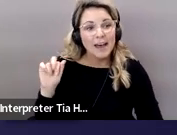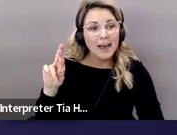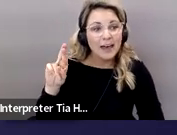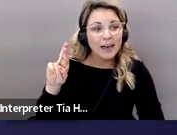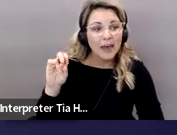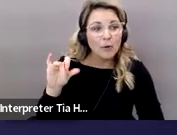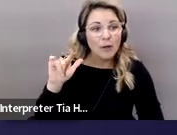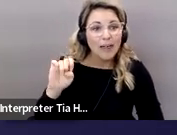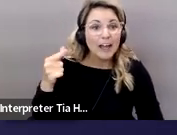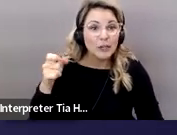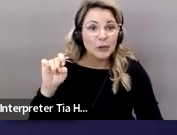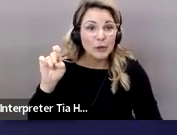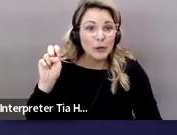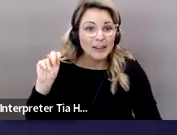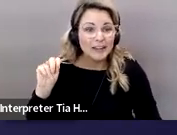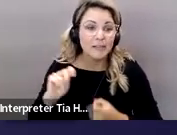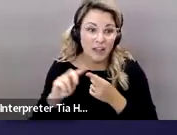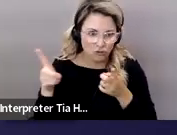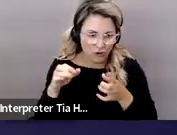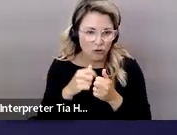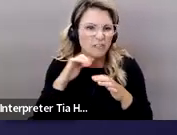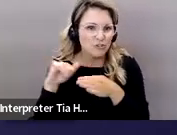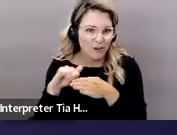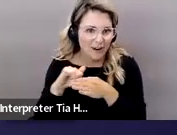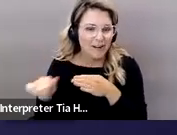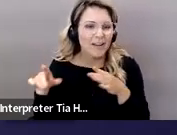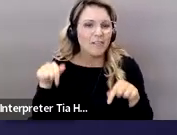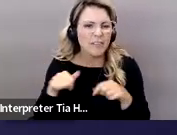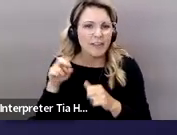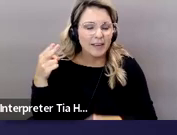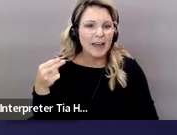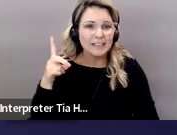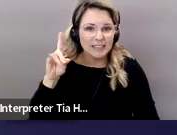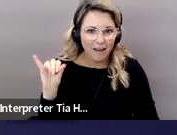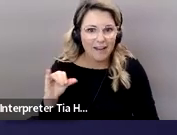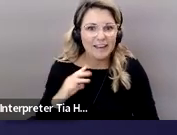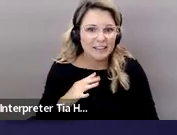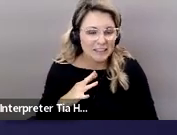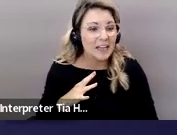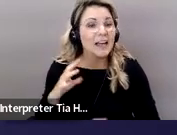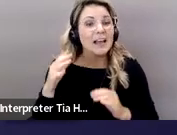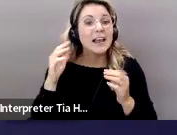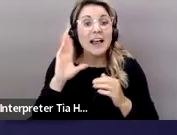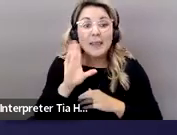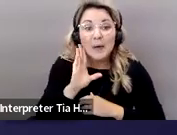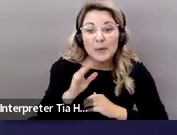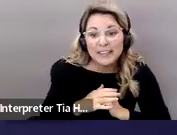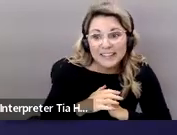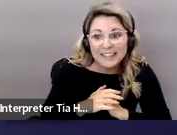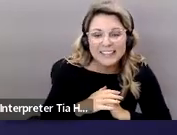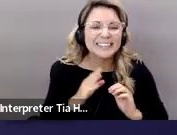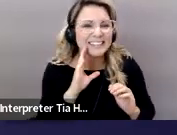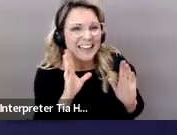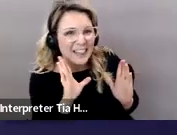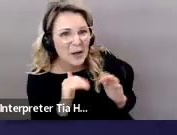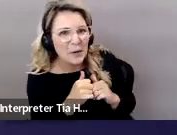who many of you know as the Director of Training in our Human Development Institute. Dr. Gooden, hello. Hi,